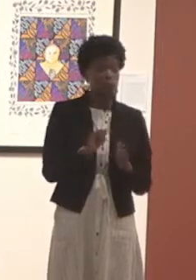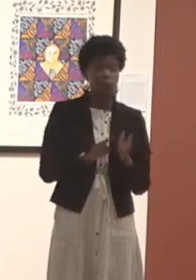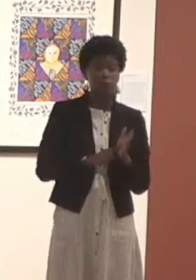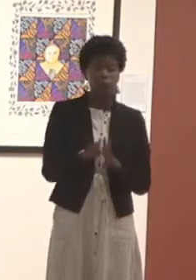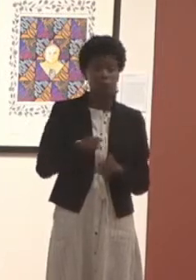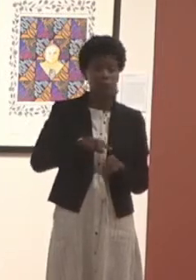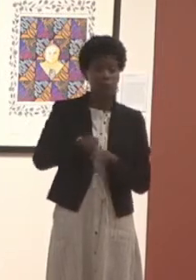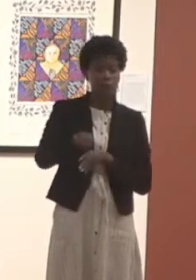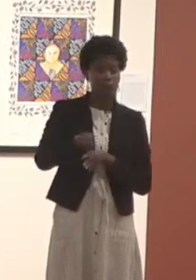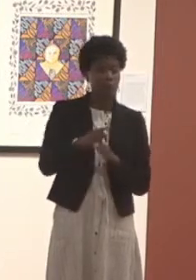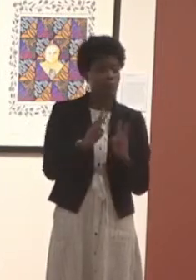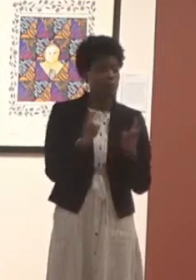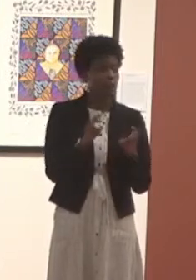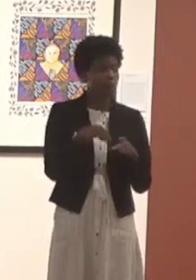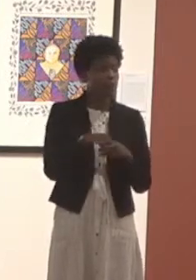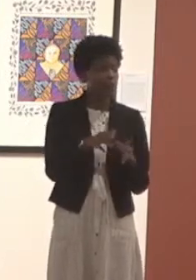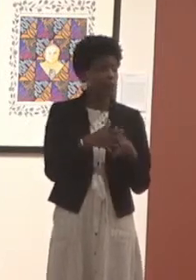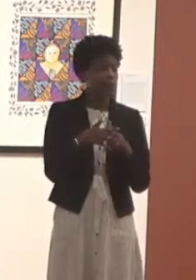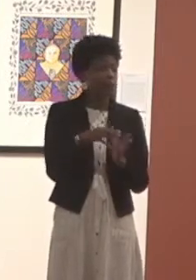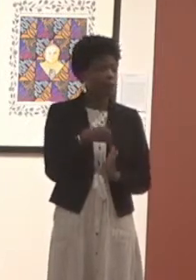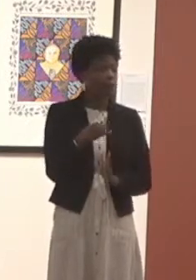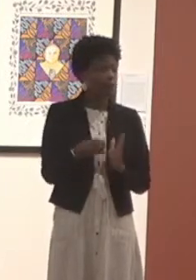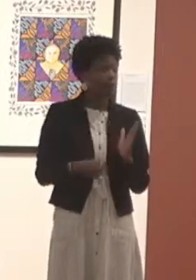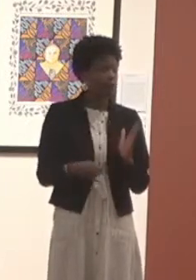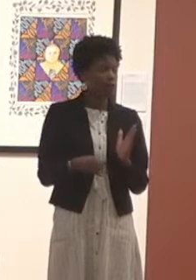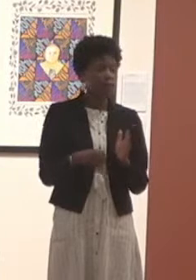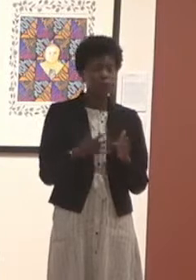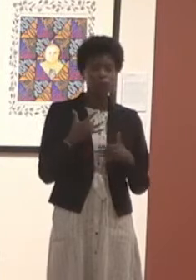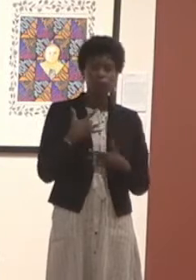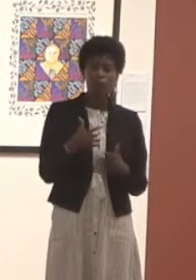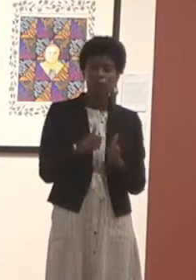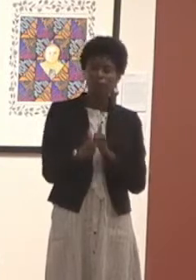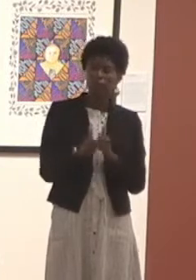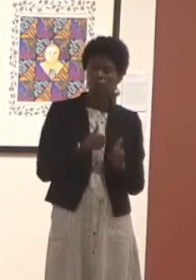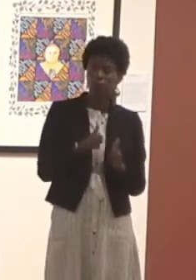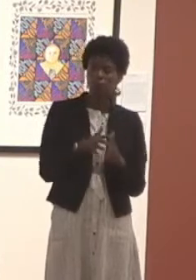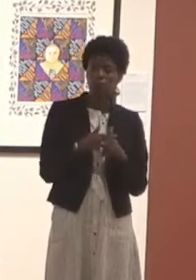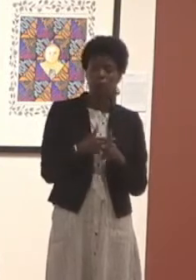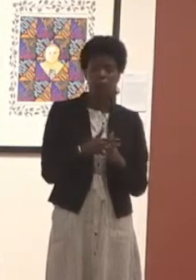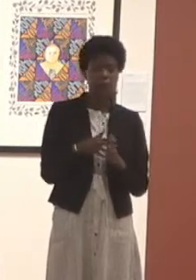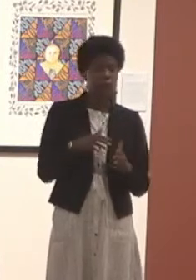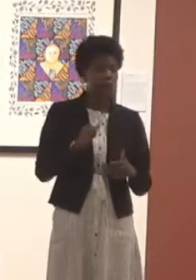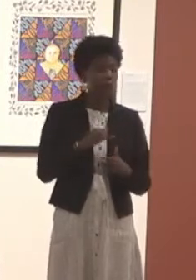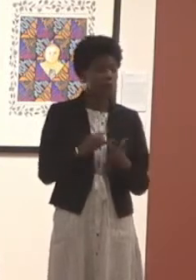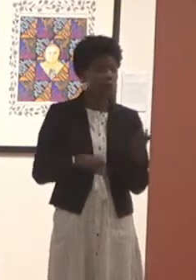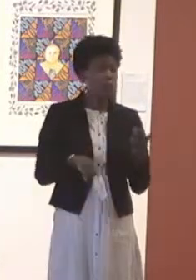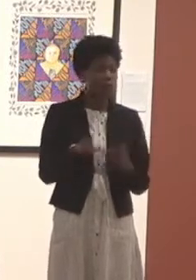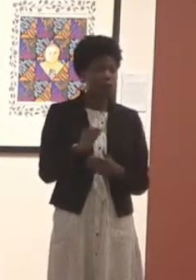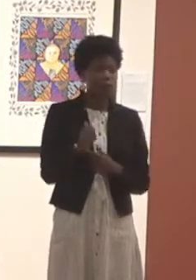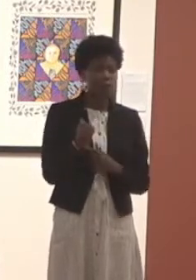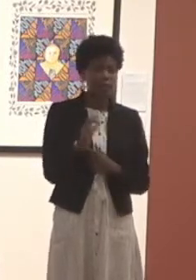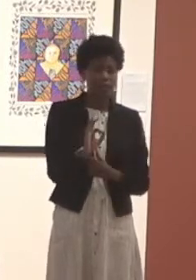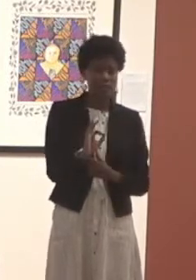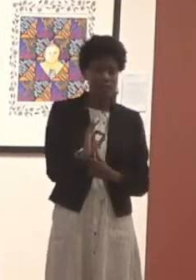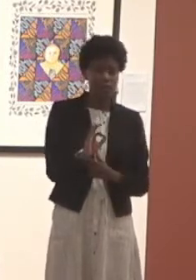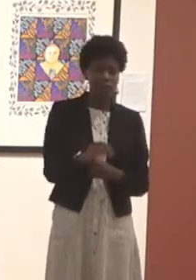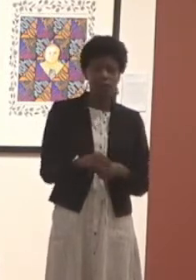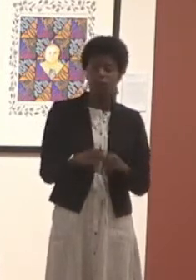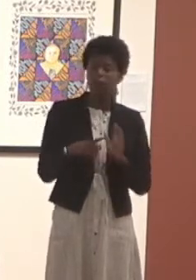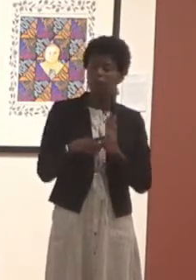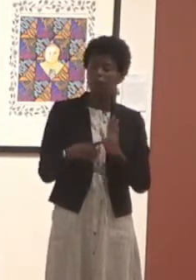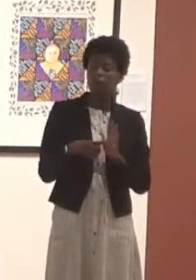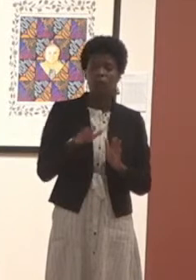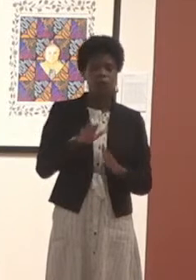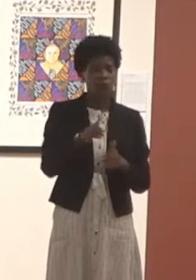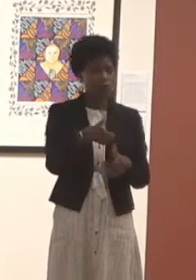seminars in American art, athletic turned sports, and American art in the fall of 2019. An example of this exceptional